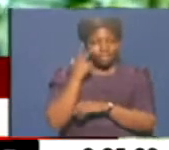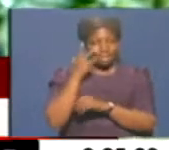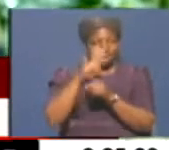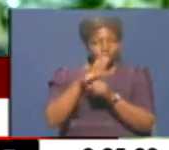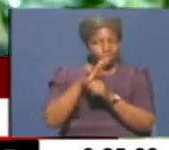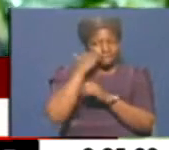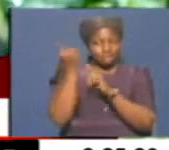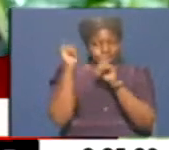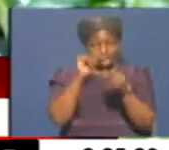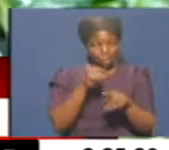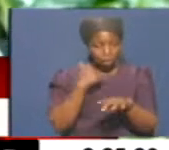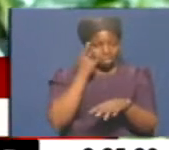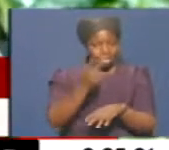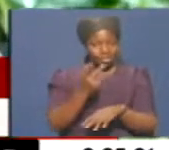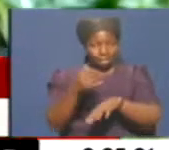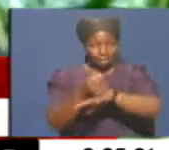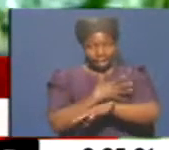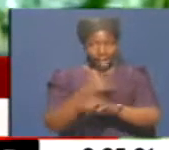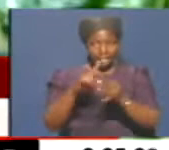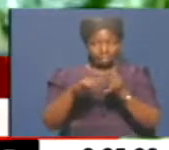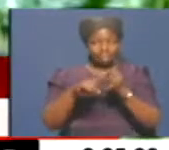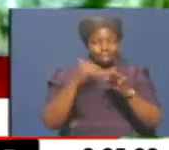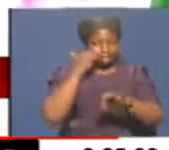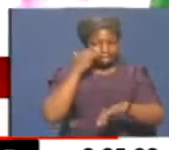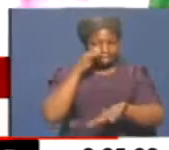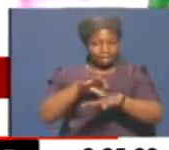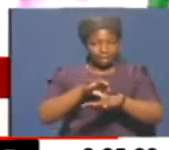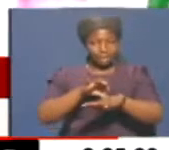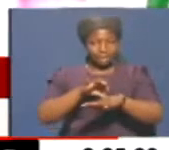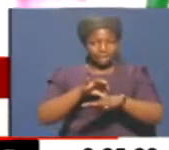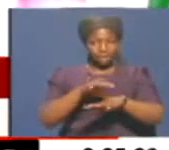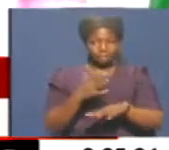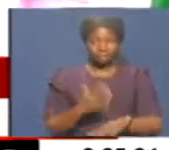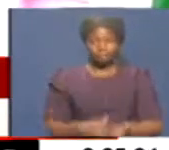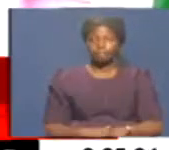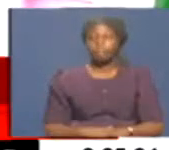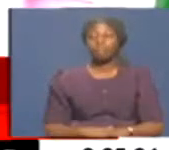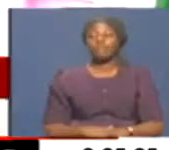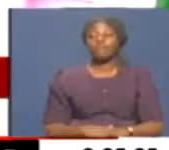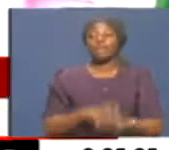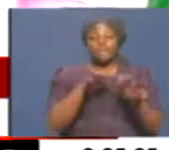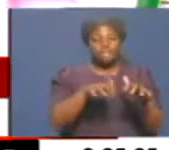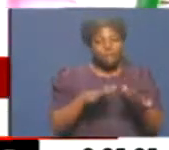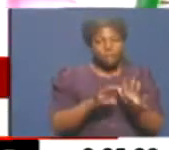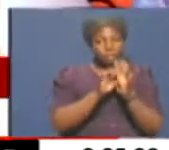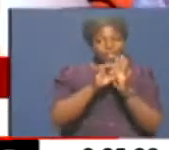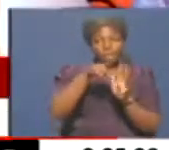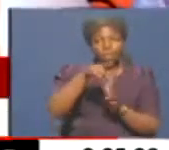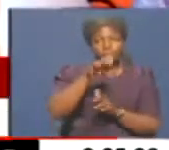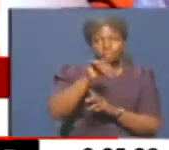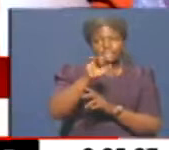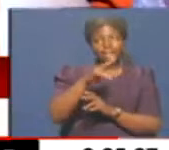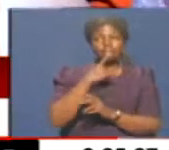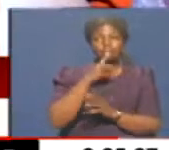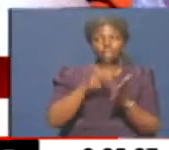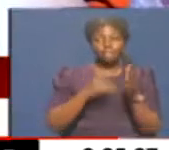kansa, tunaona mambo ya ngozi, magonjwa ya ngozi. Farmers like Peter Maranya say they have realized